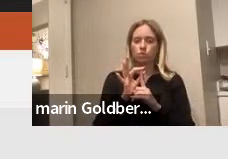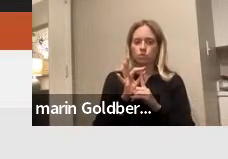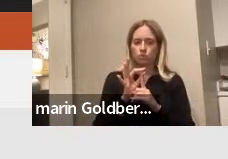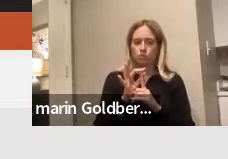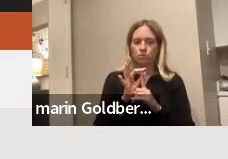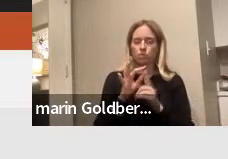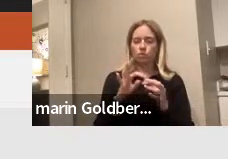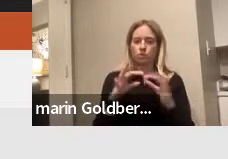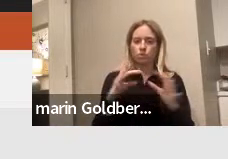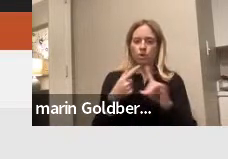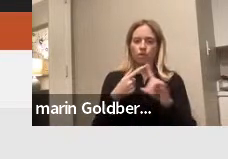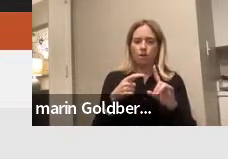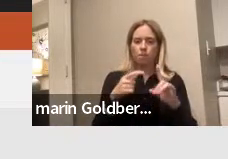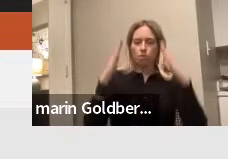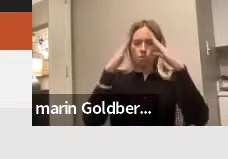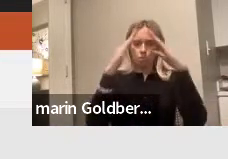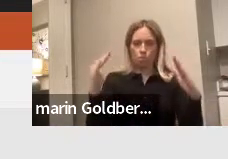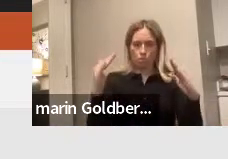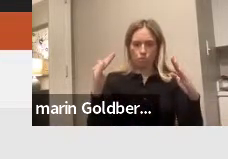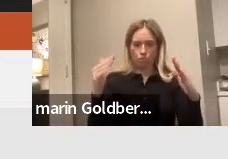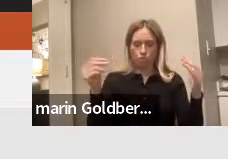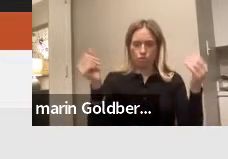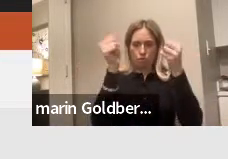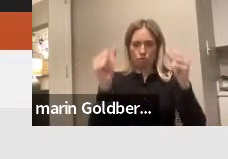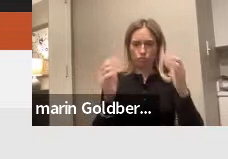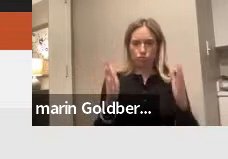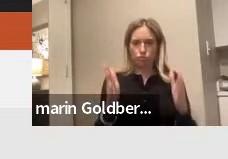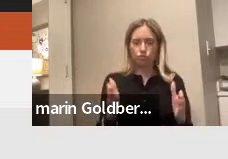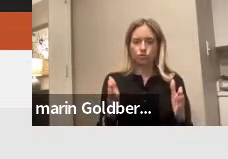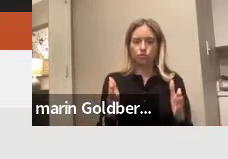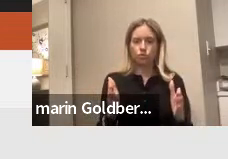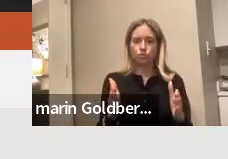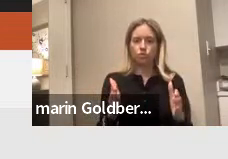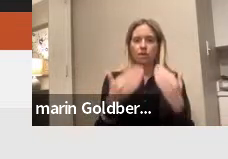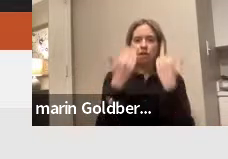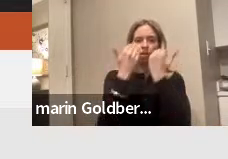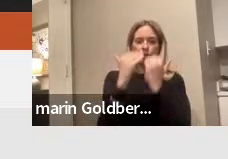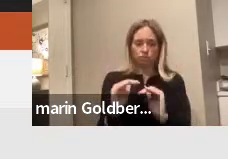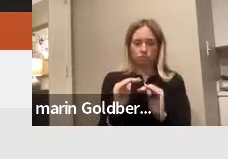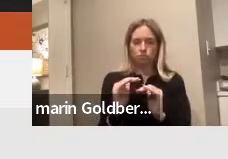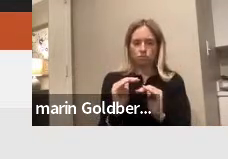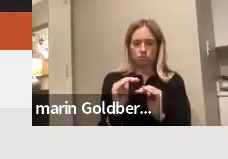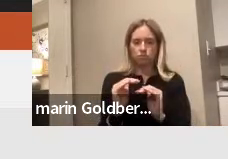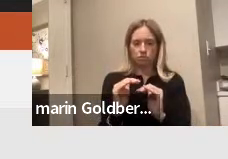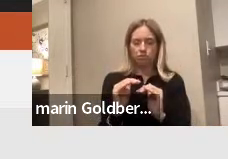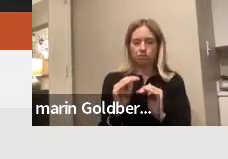from the rooftop architectural element construction constraints of